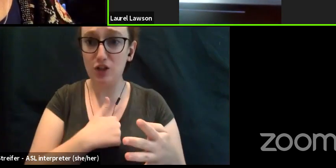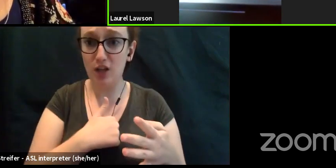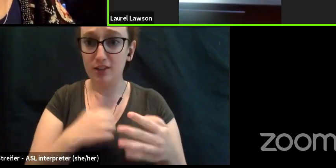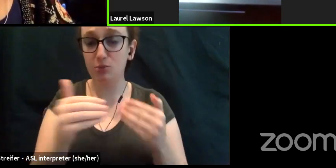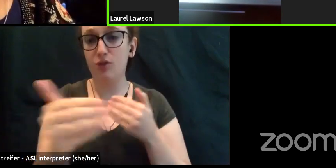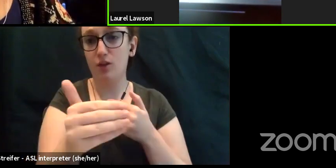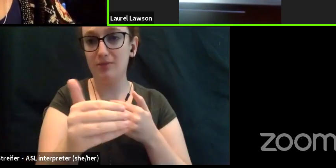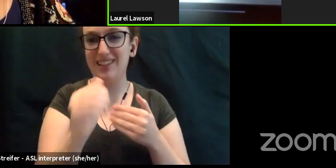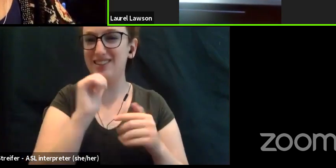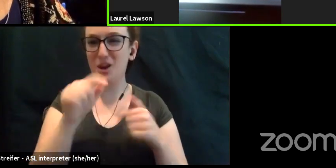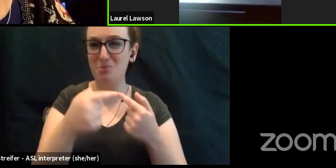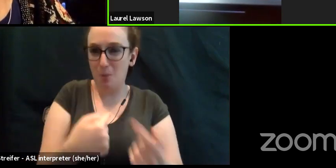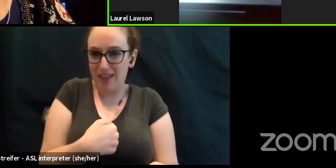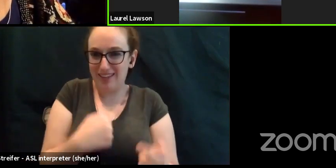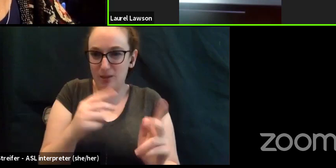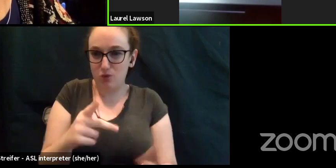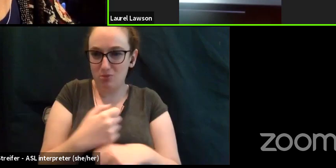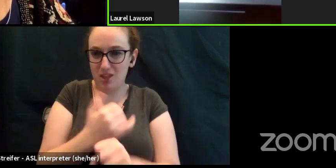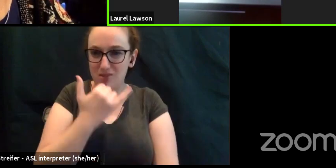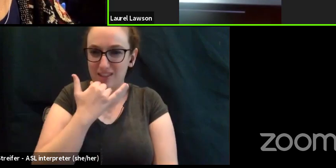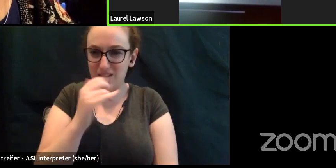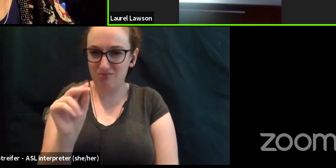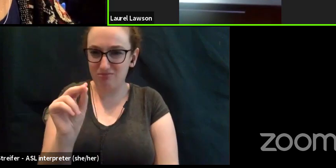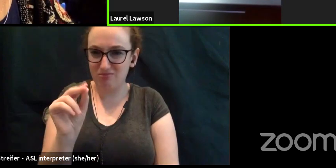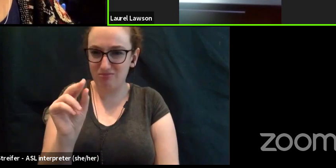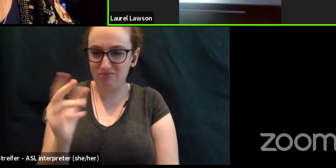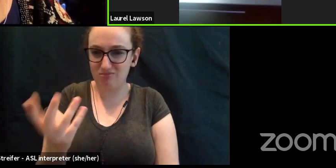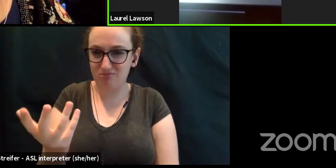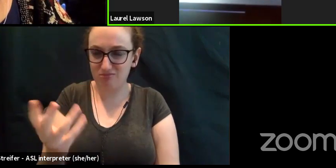Yeah, classic practice, because it's not about you.